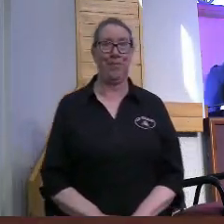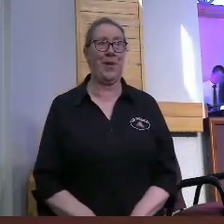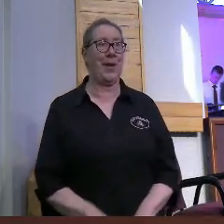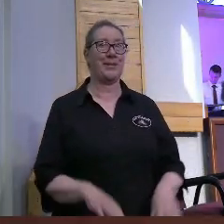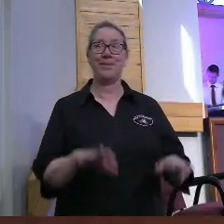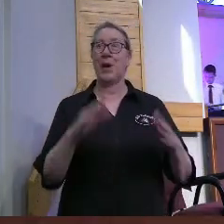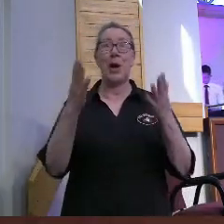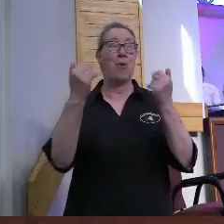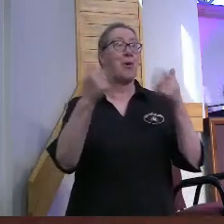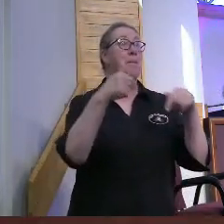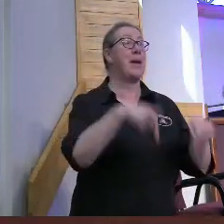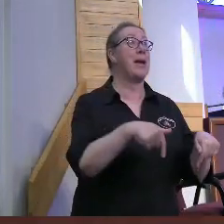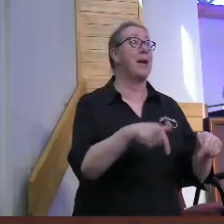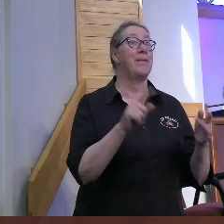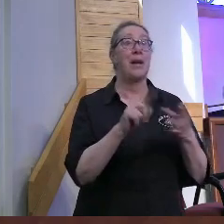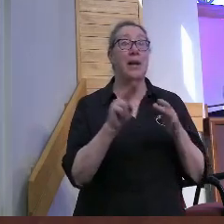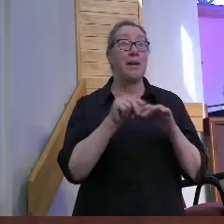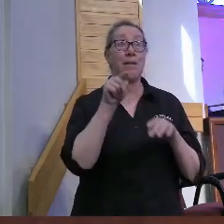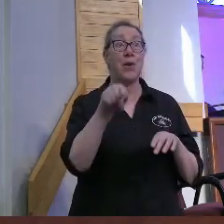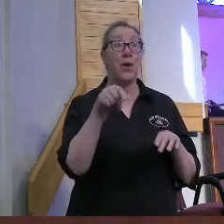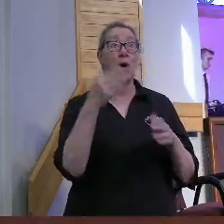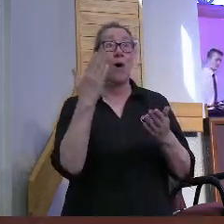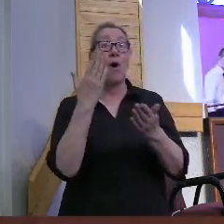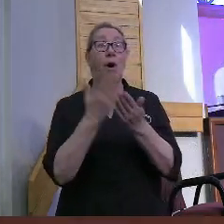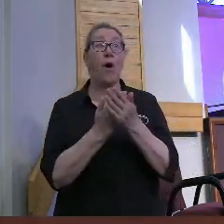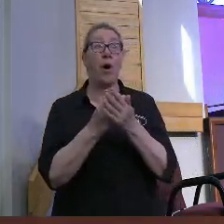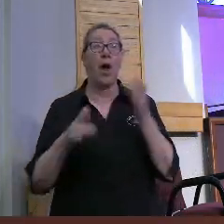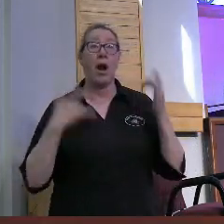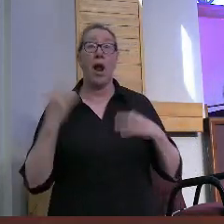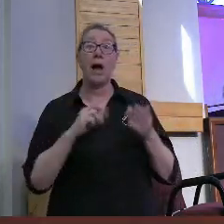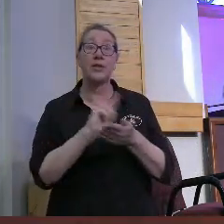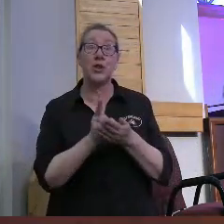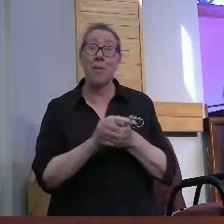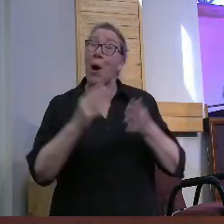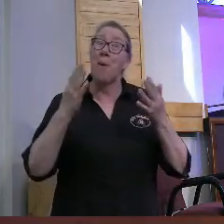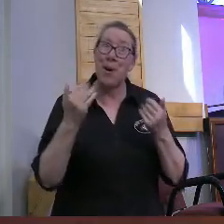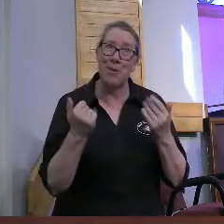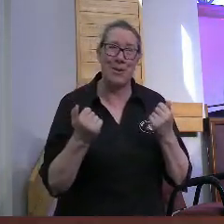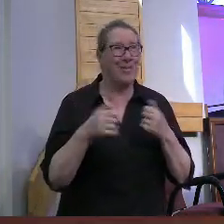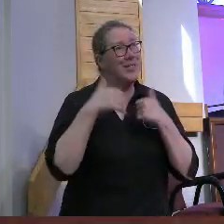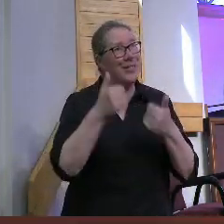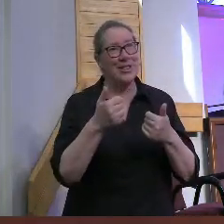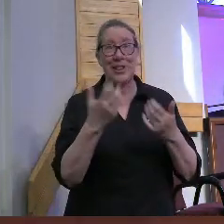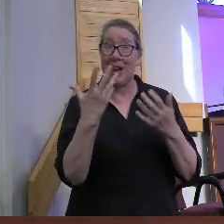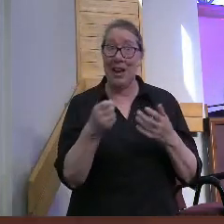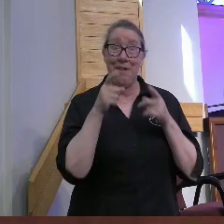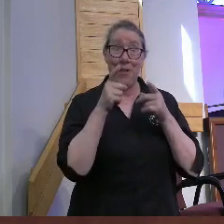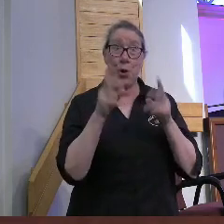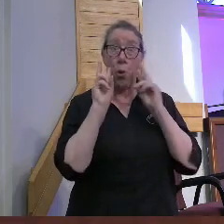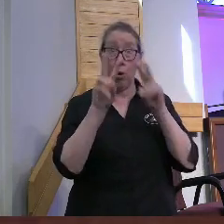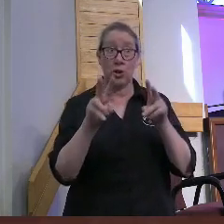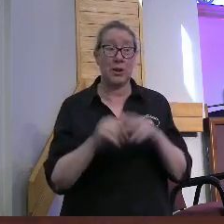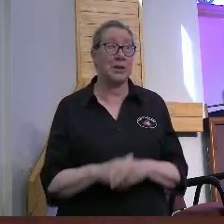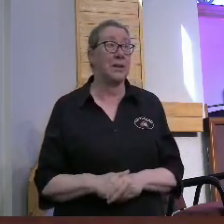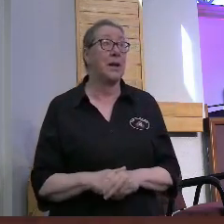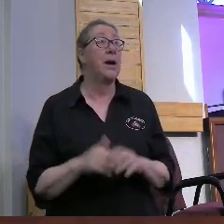you. And it's very unfortunate that at this time, we're unable to have more people in church. We're limited